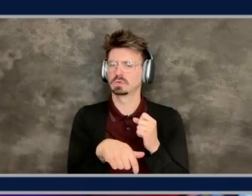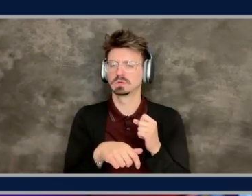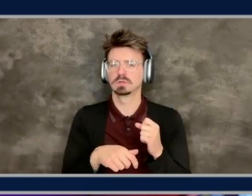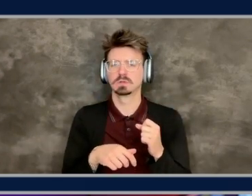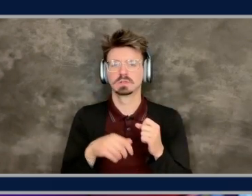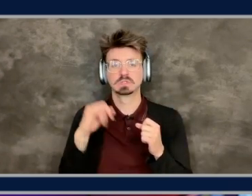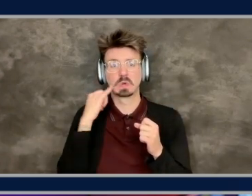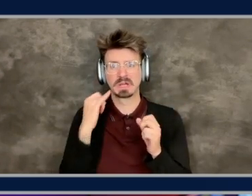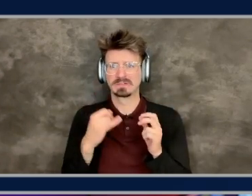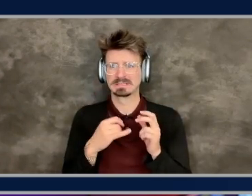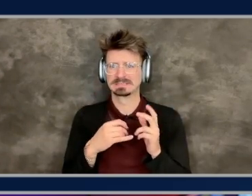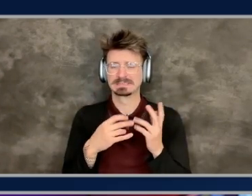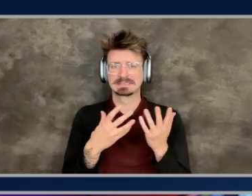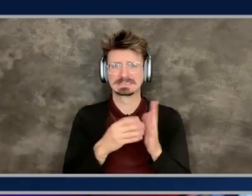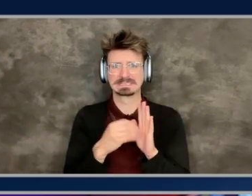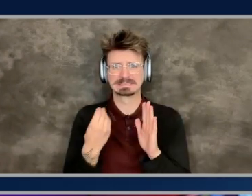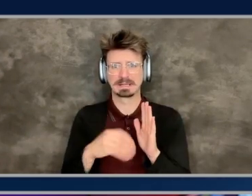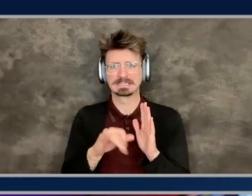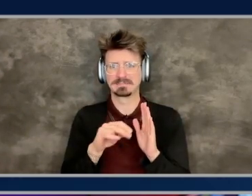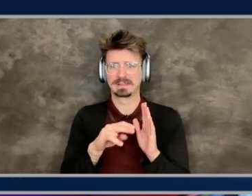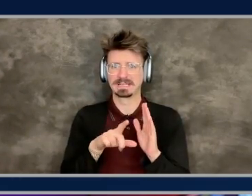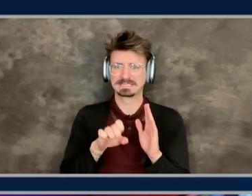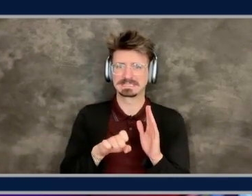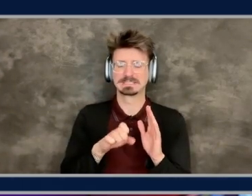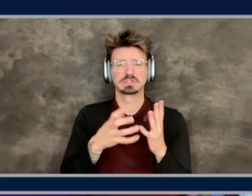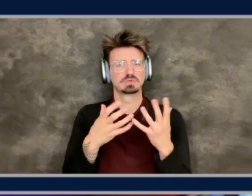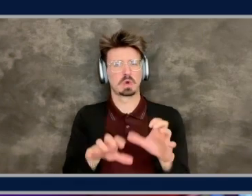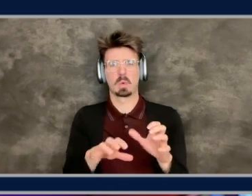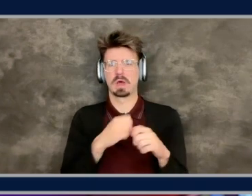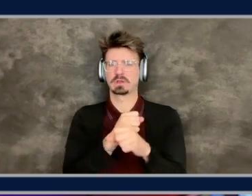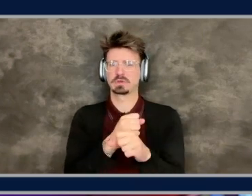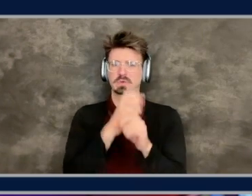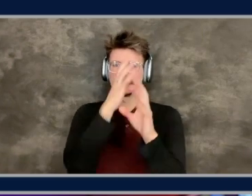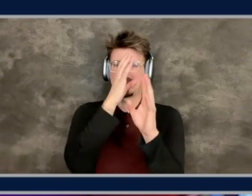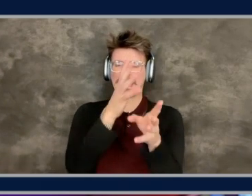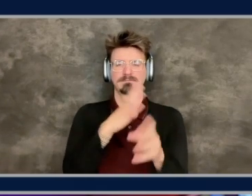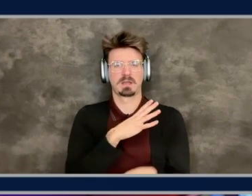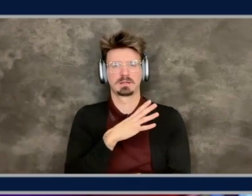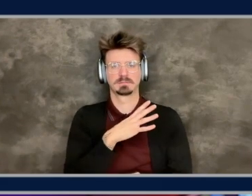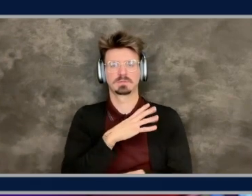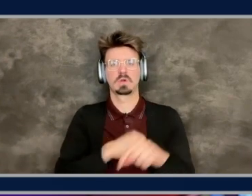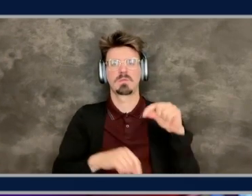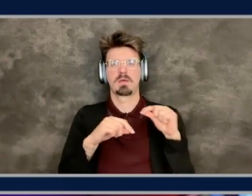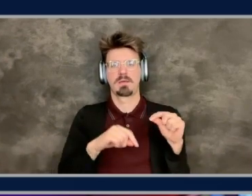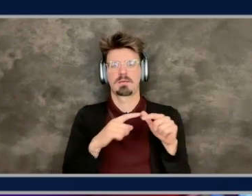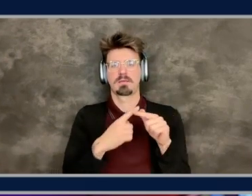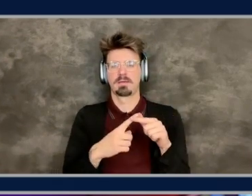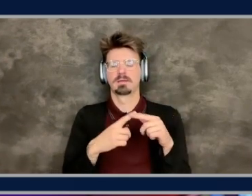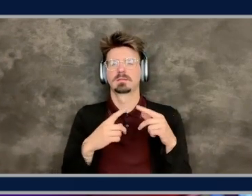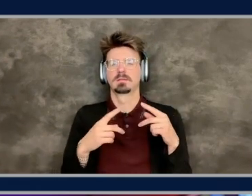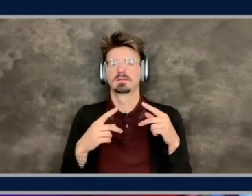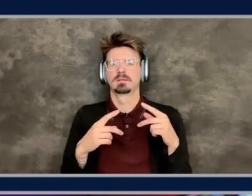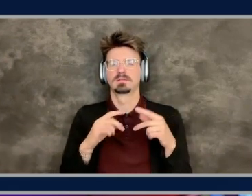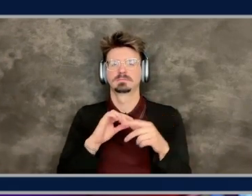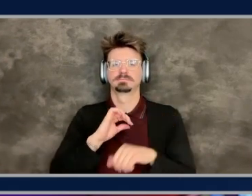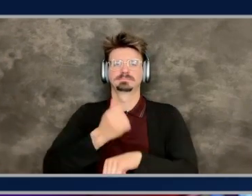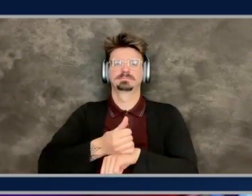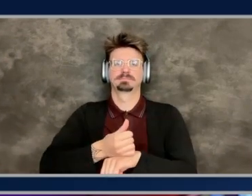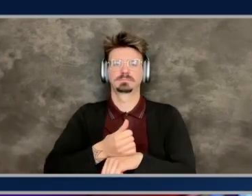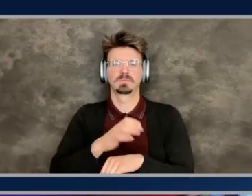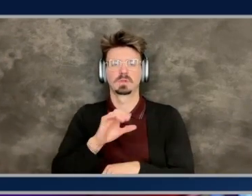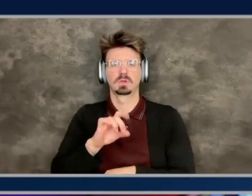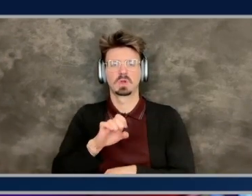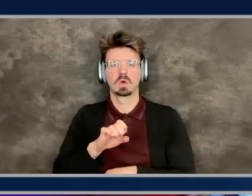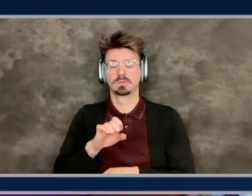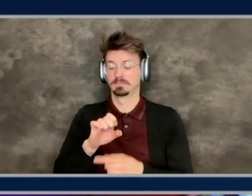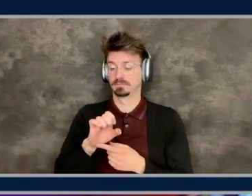something you don't want to necessarily create, you can get around that by kind of generating that code, right? Also, the beauty of getting this code, Jeff, is that you